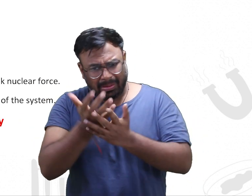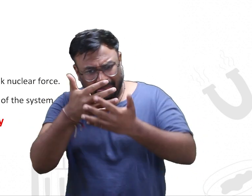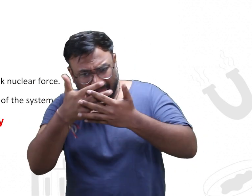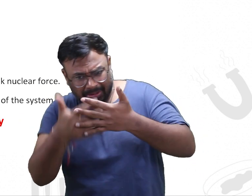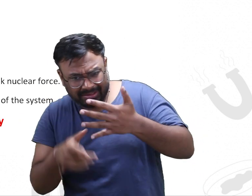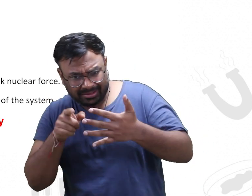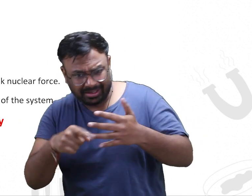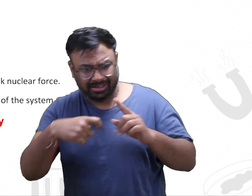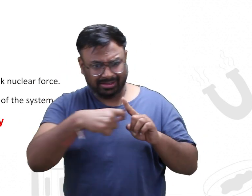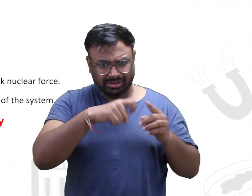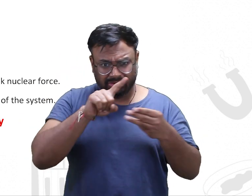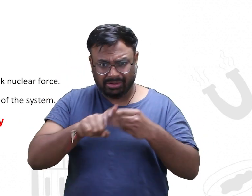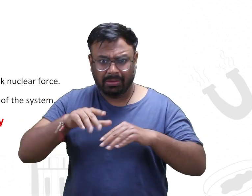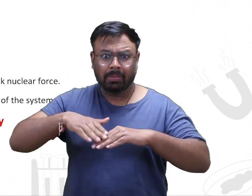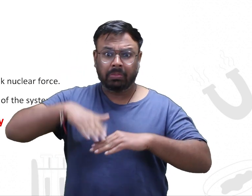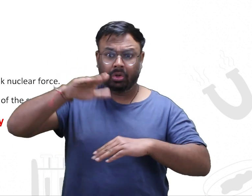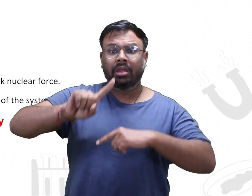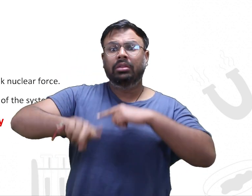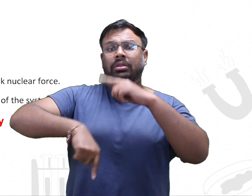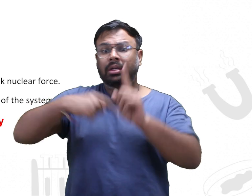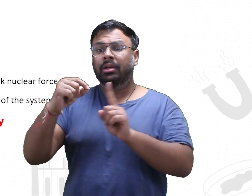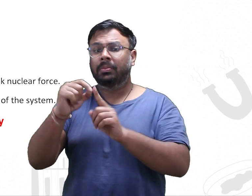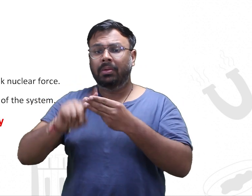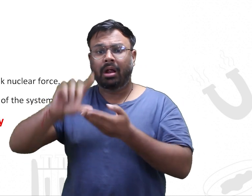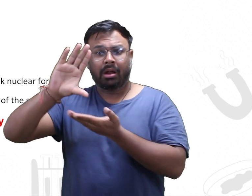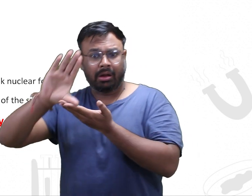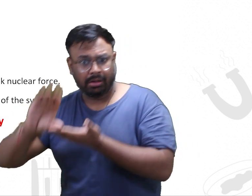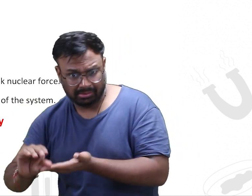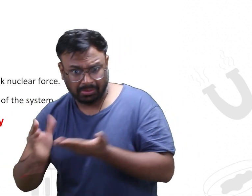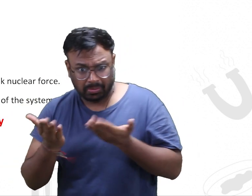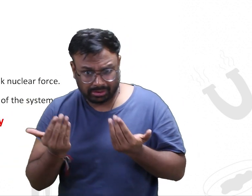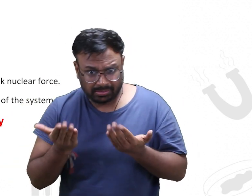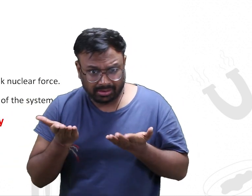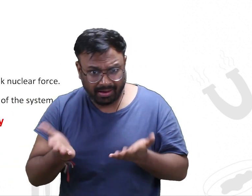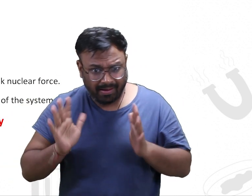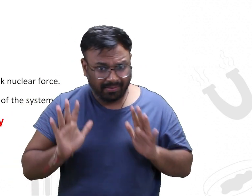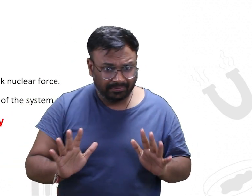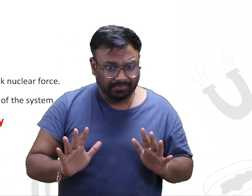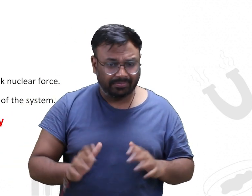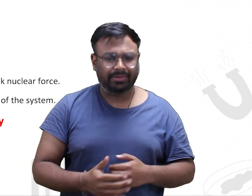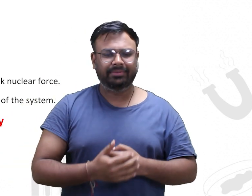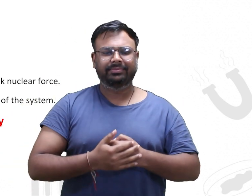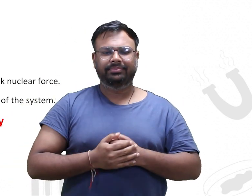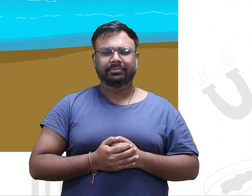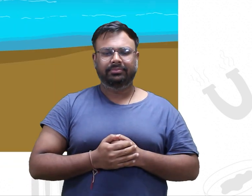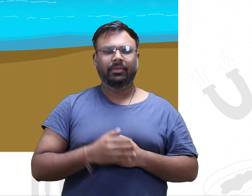means its kinetic energy increases, then its potential energy decreases, and vice